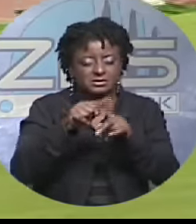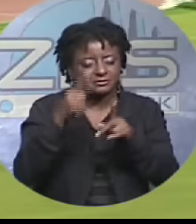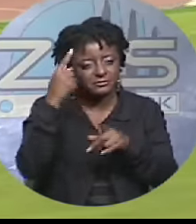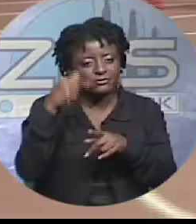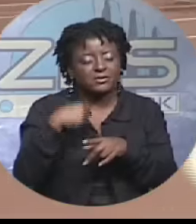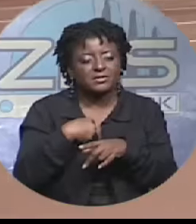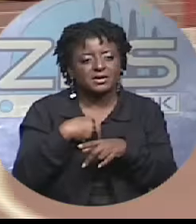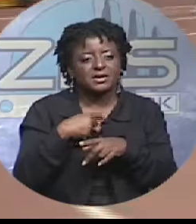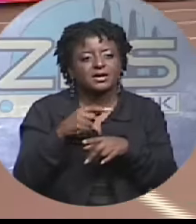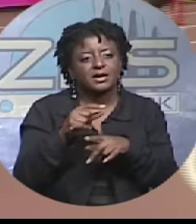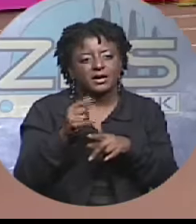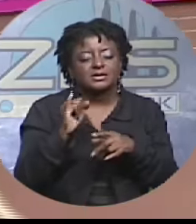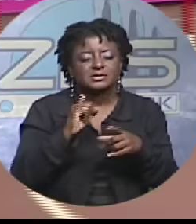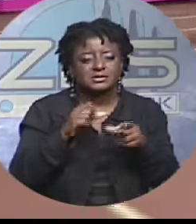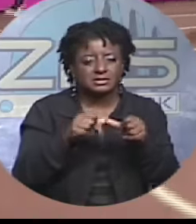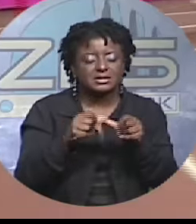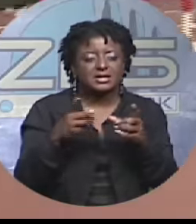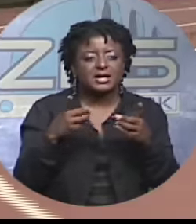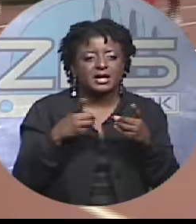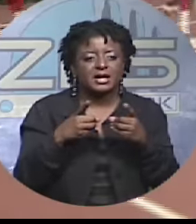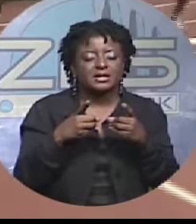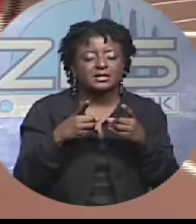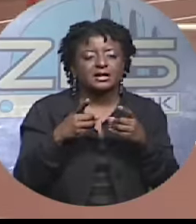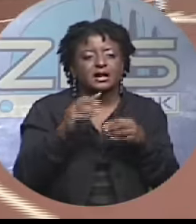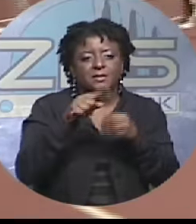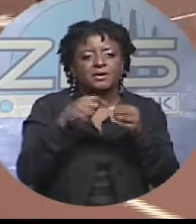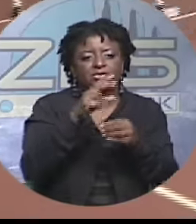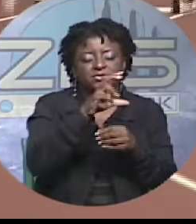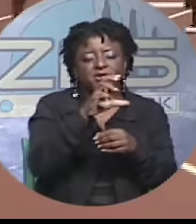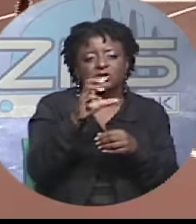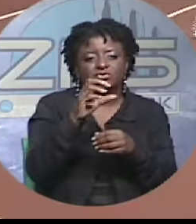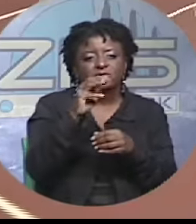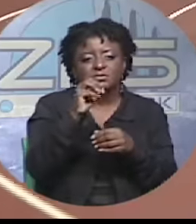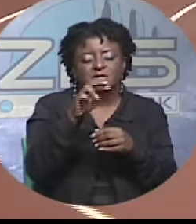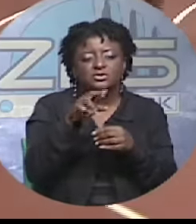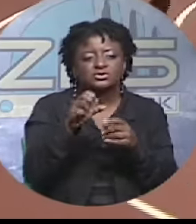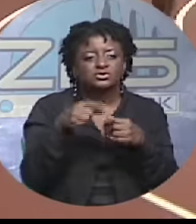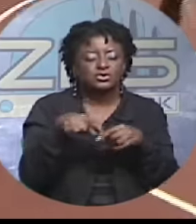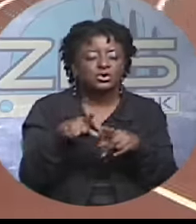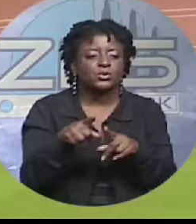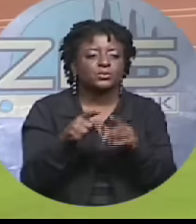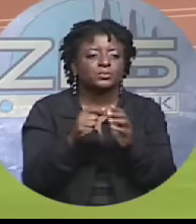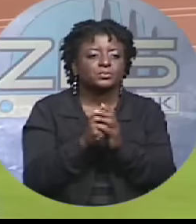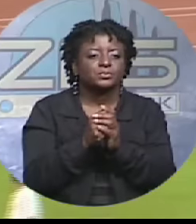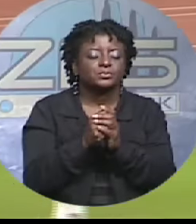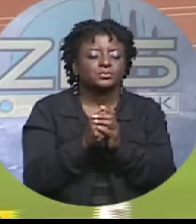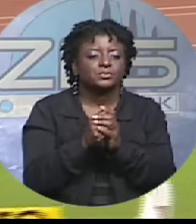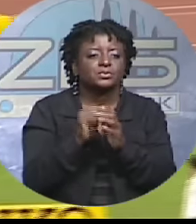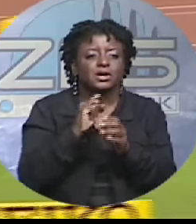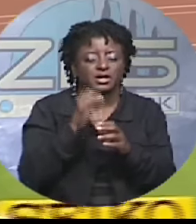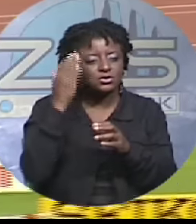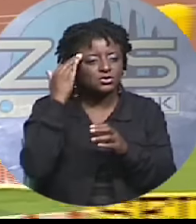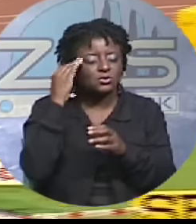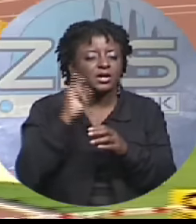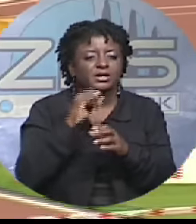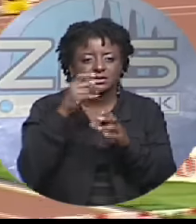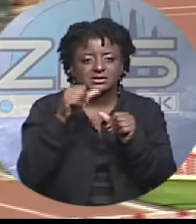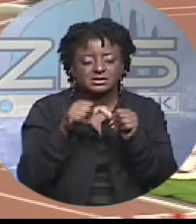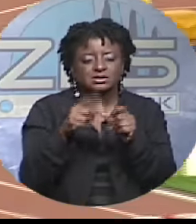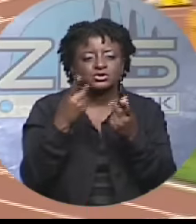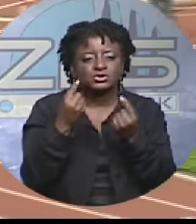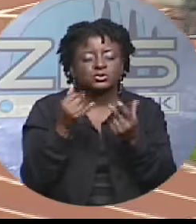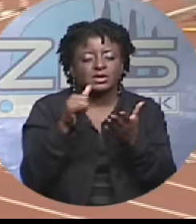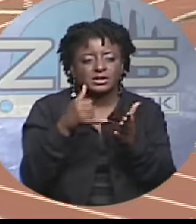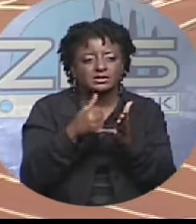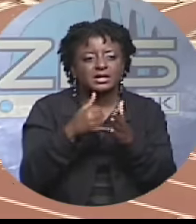about 350 meters to go. You can still do it. So, getting to the 200, the